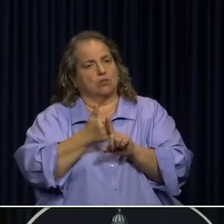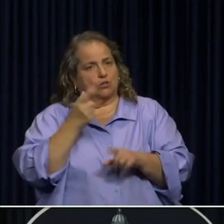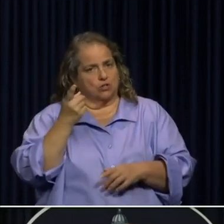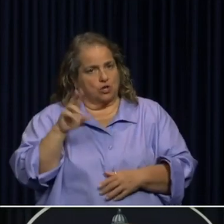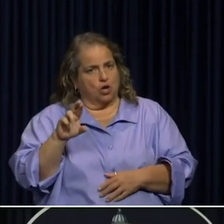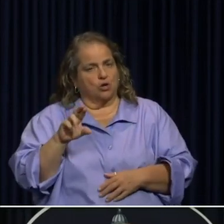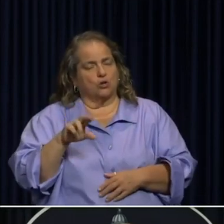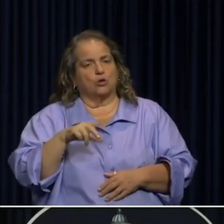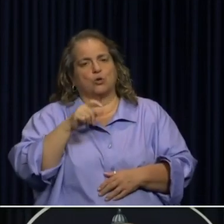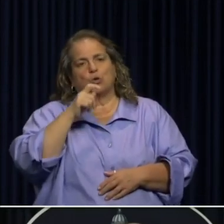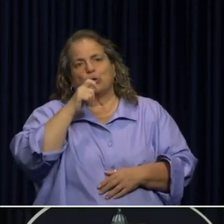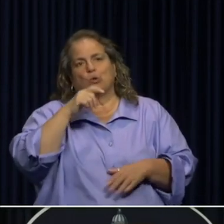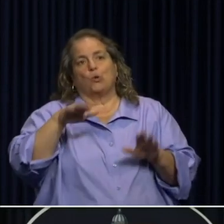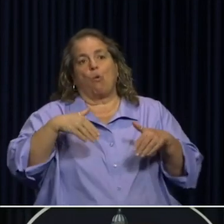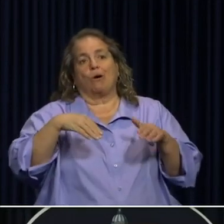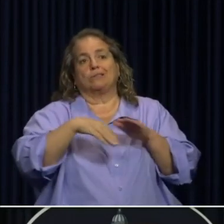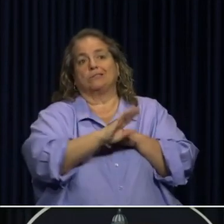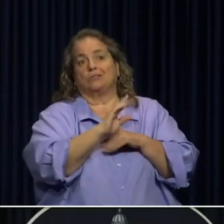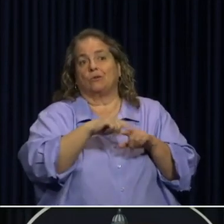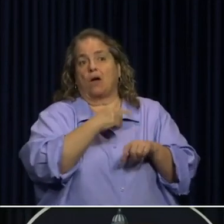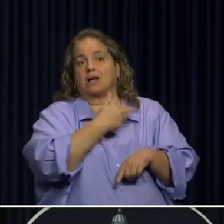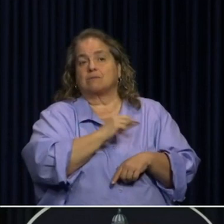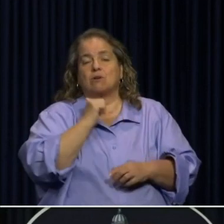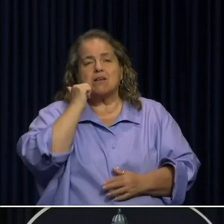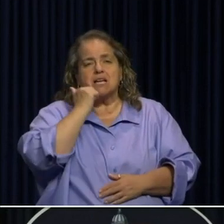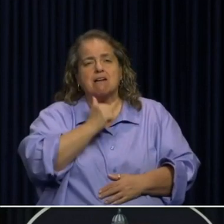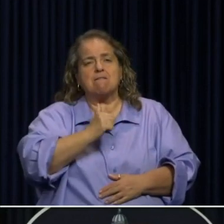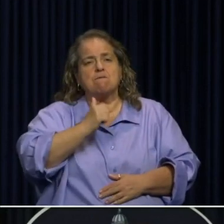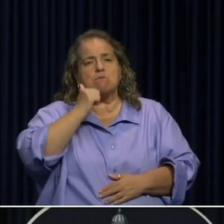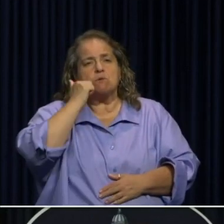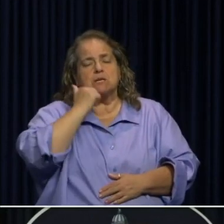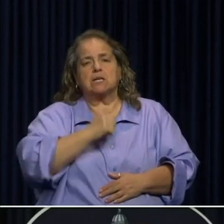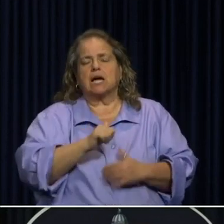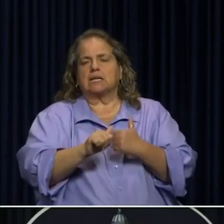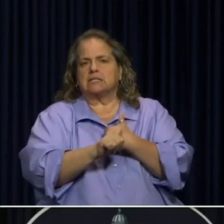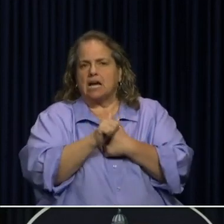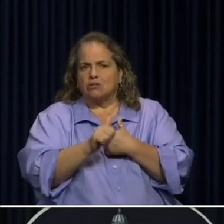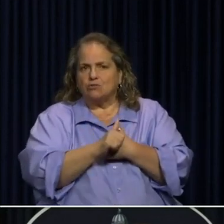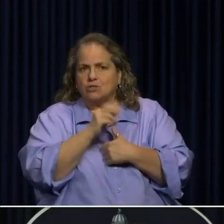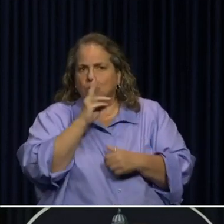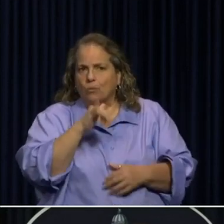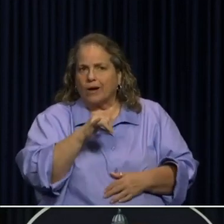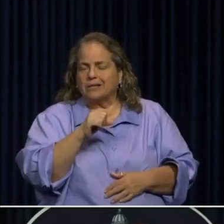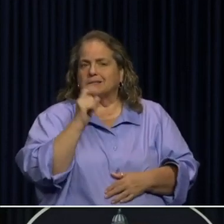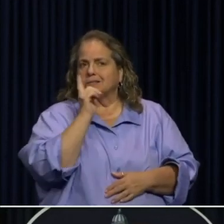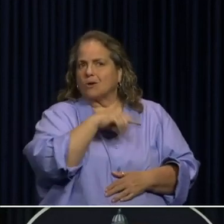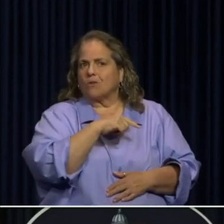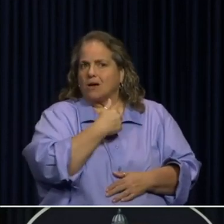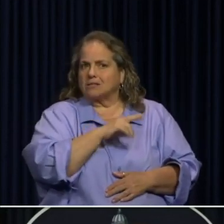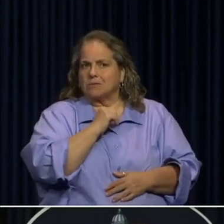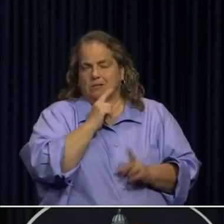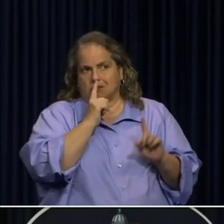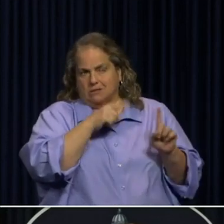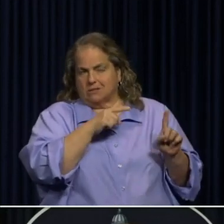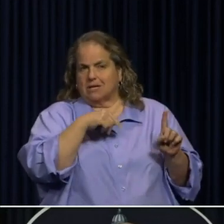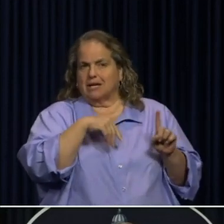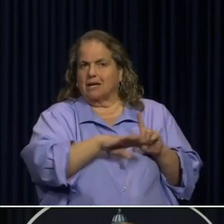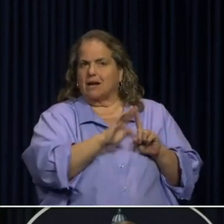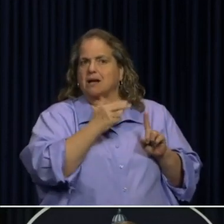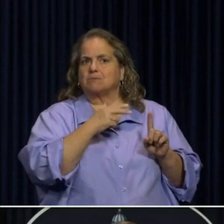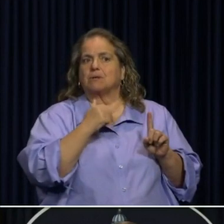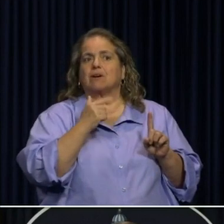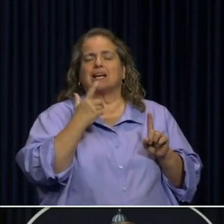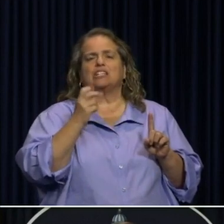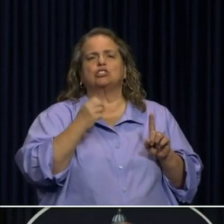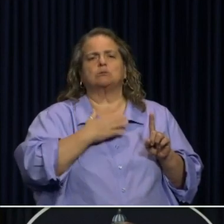who is walking into harm's way every single day. And what she is asking is that people stay